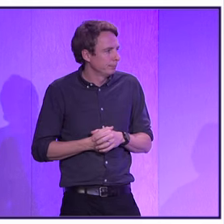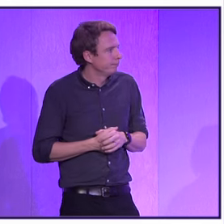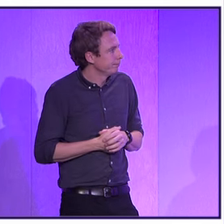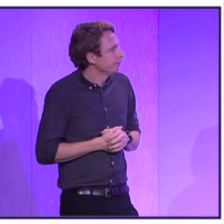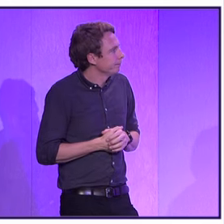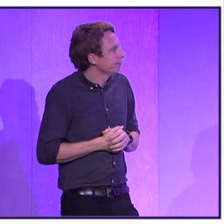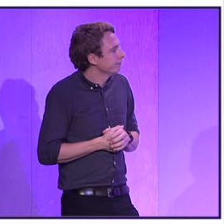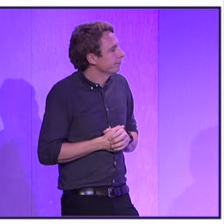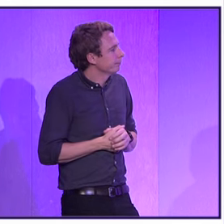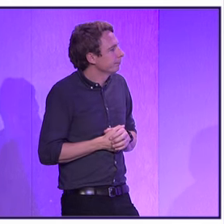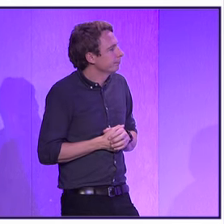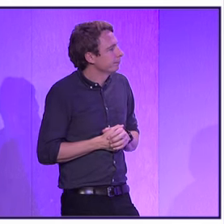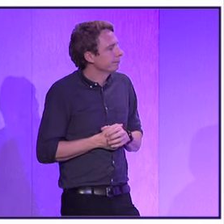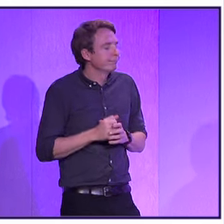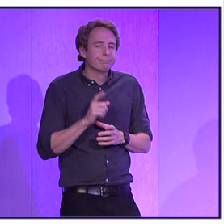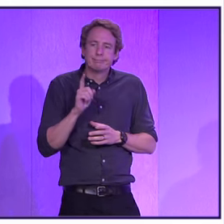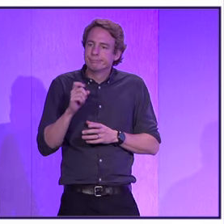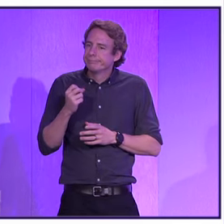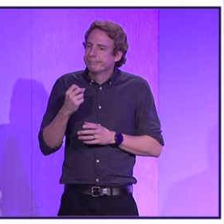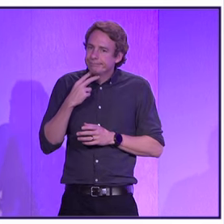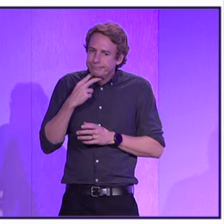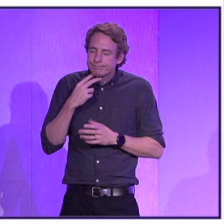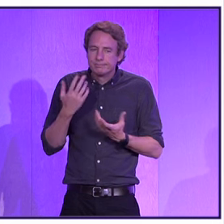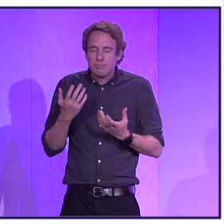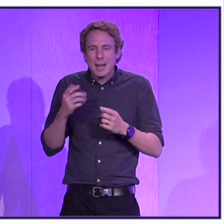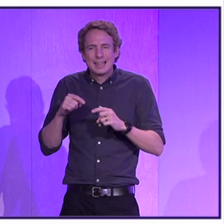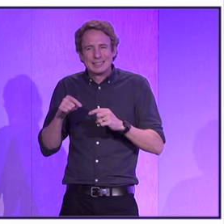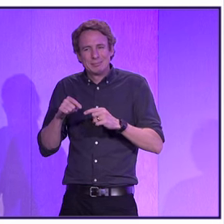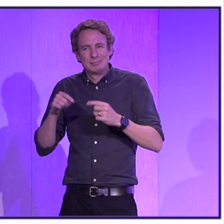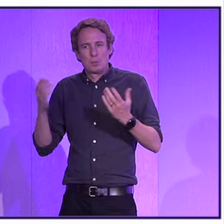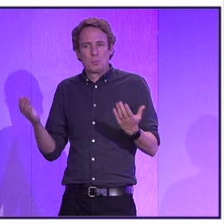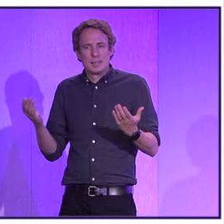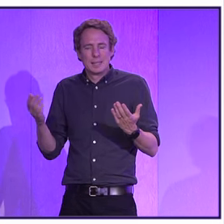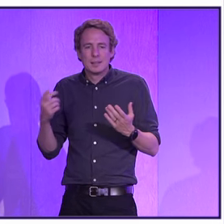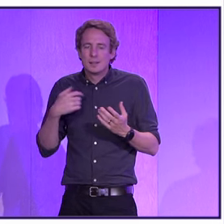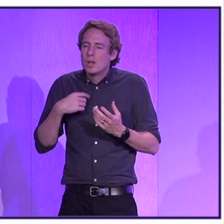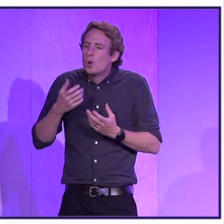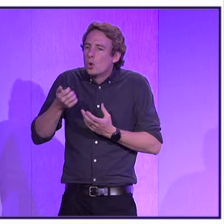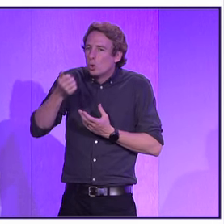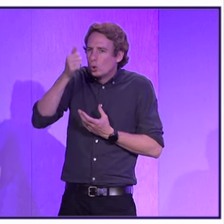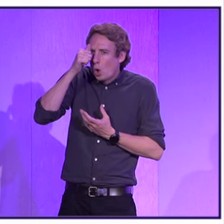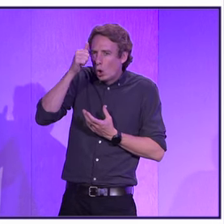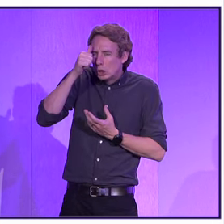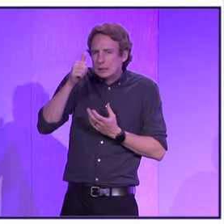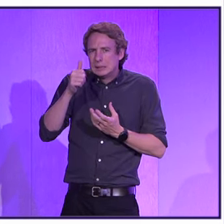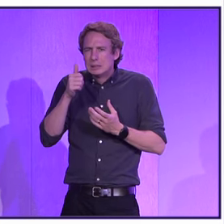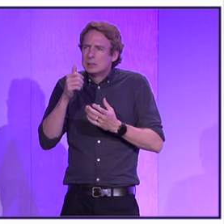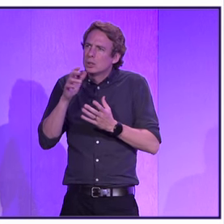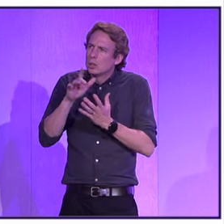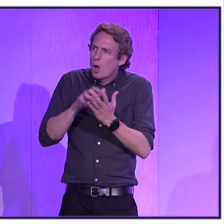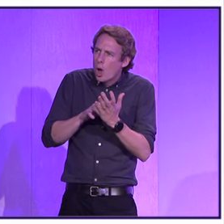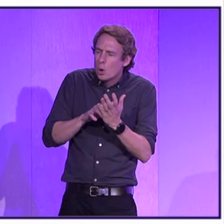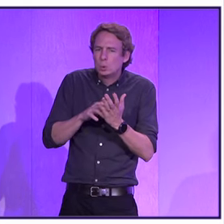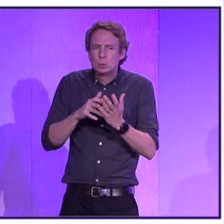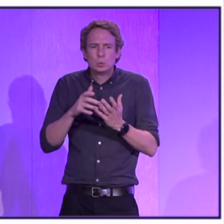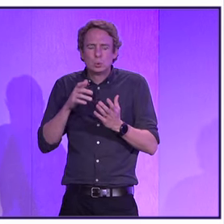Unfortunately, and somewhat paradoxically, I think, as more and more knowledge has become codified and we've learned to